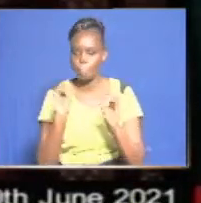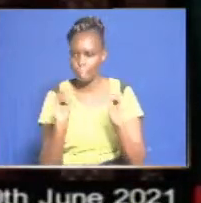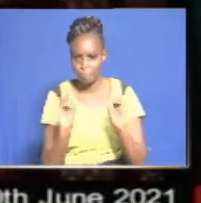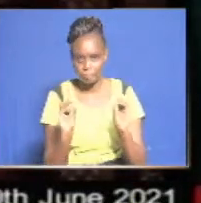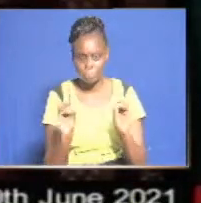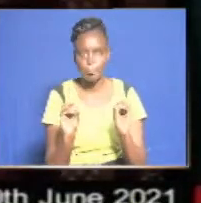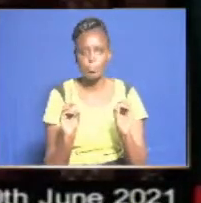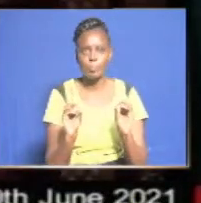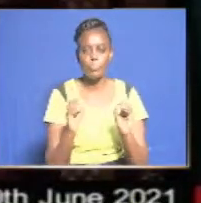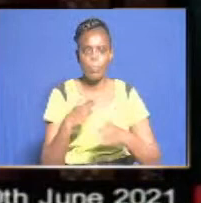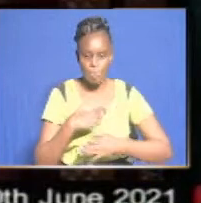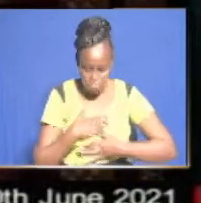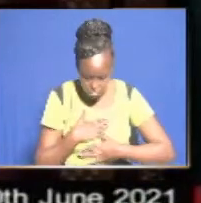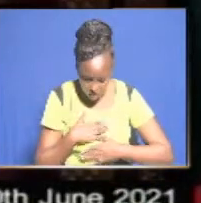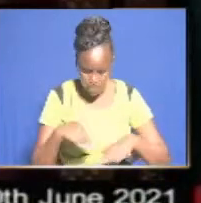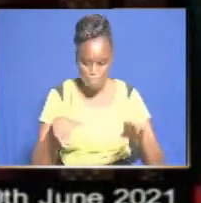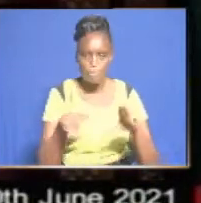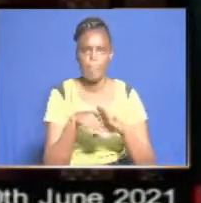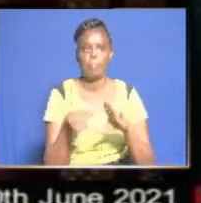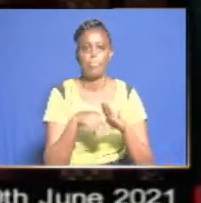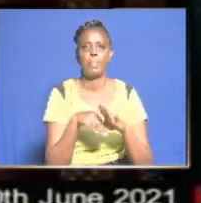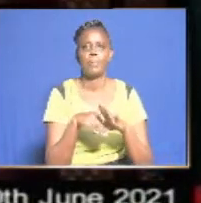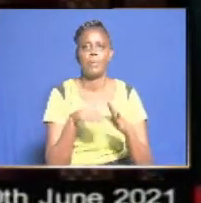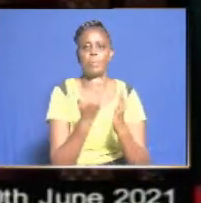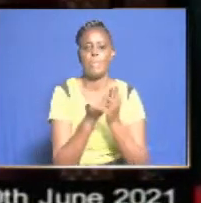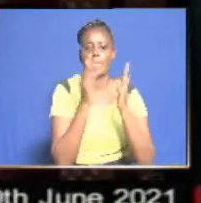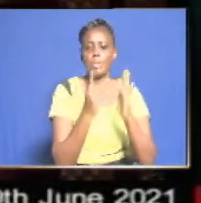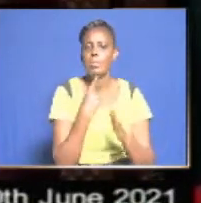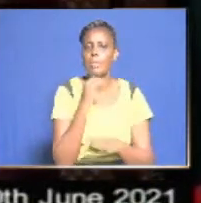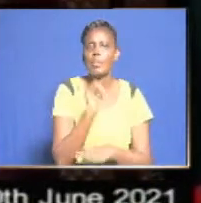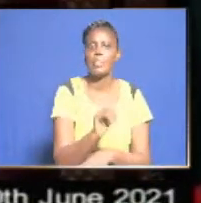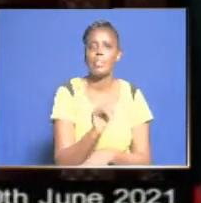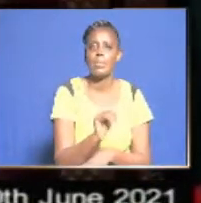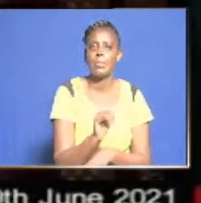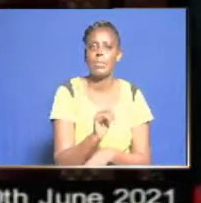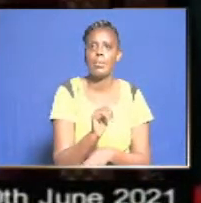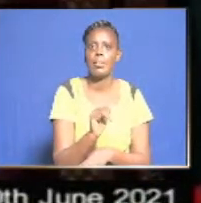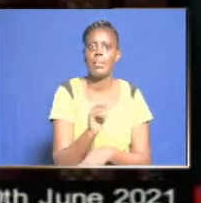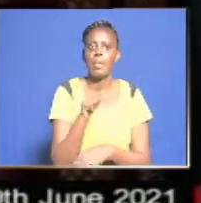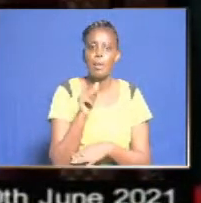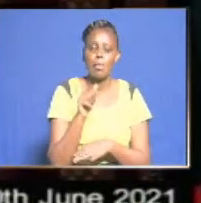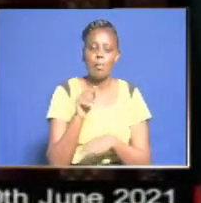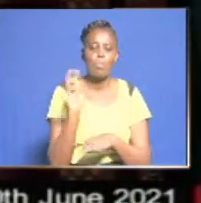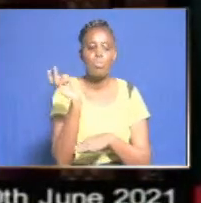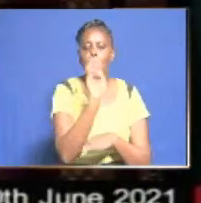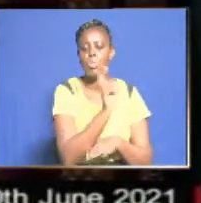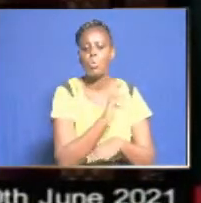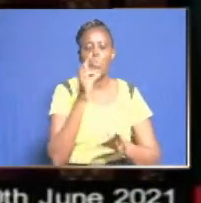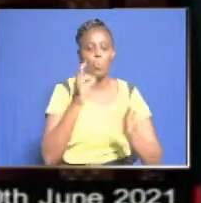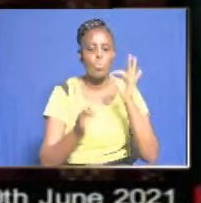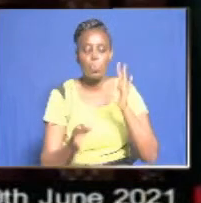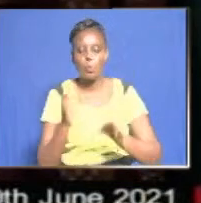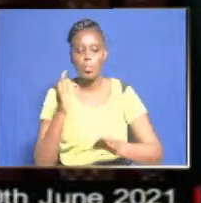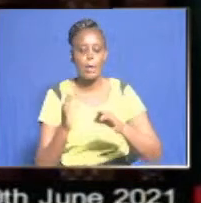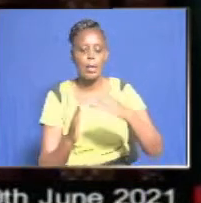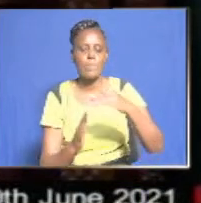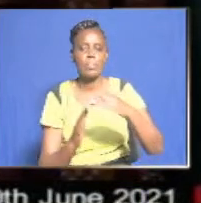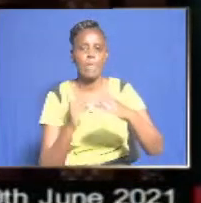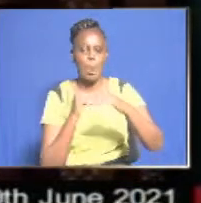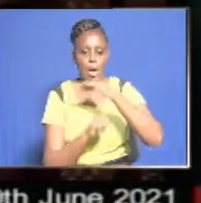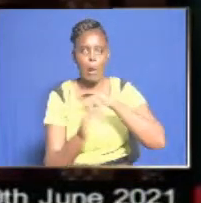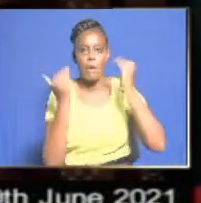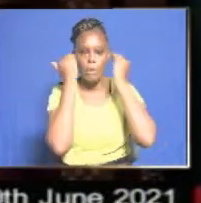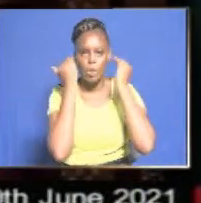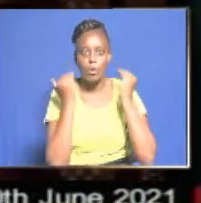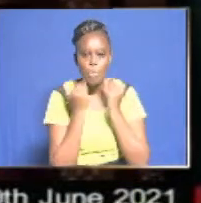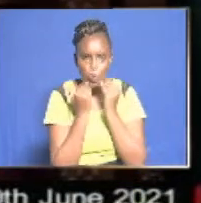Honourable members, the petitioner stated that they pursued justice through the High Court of Kenya and the courts